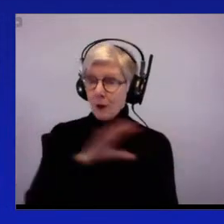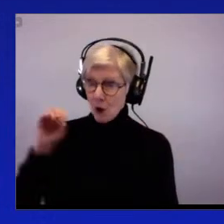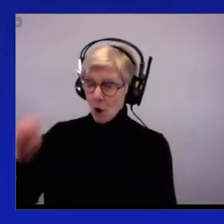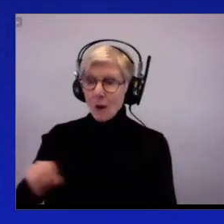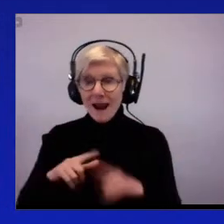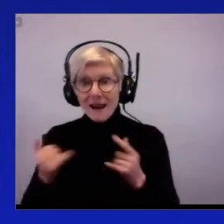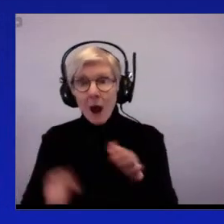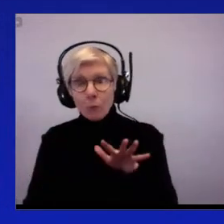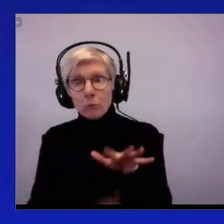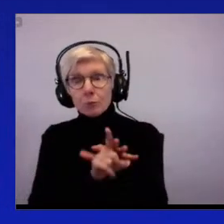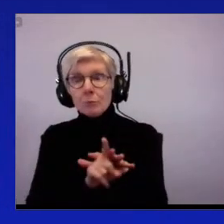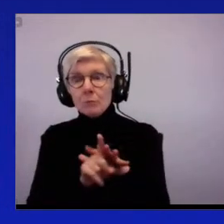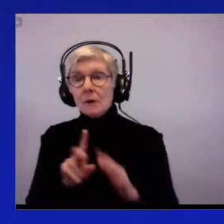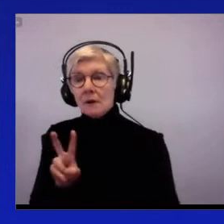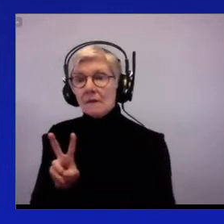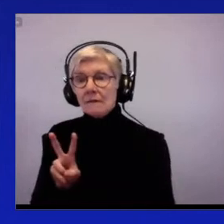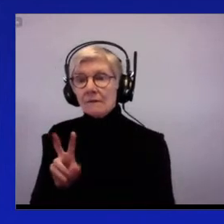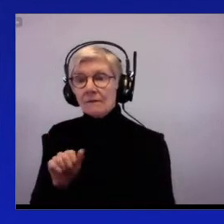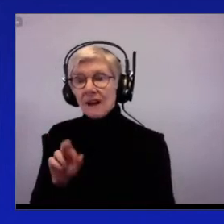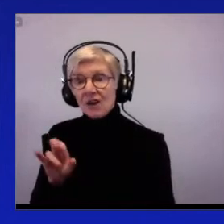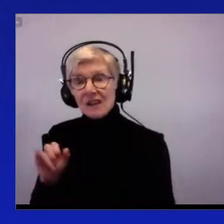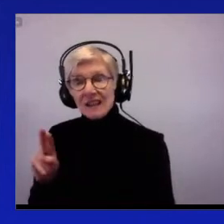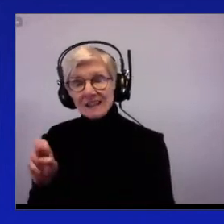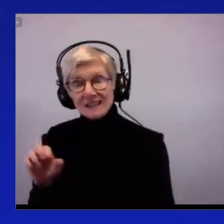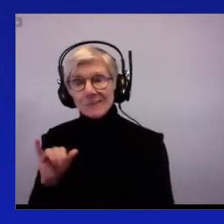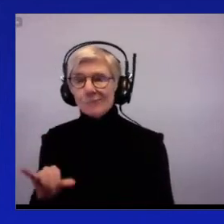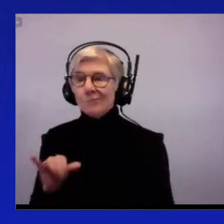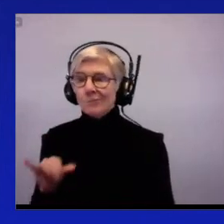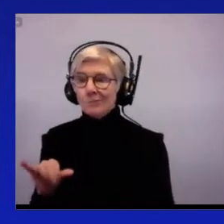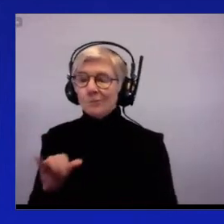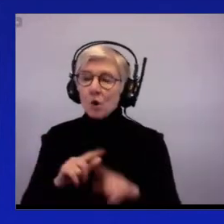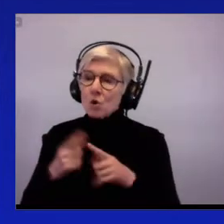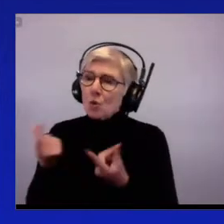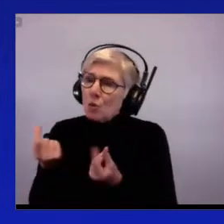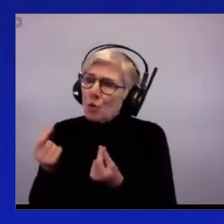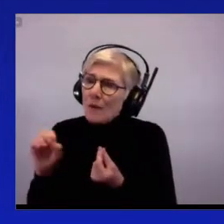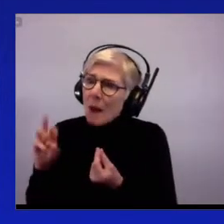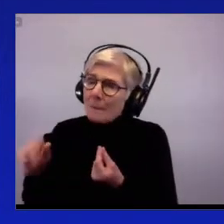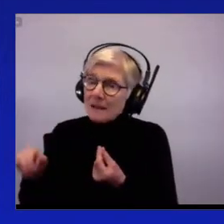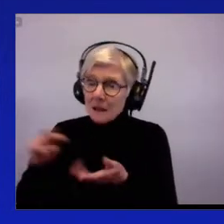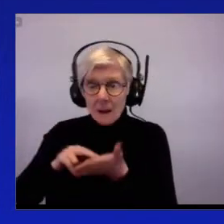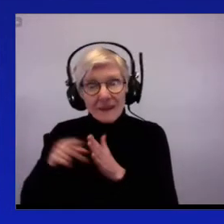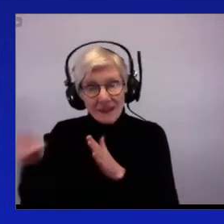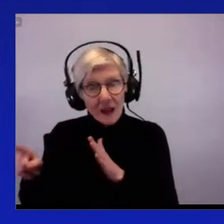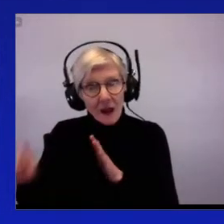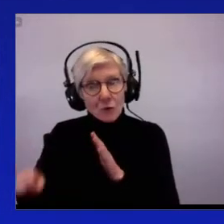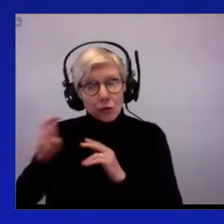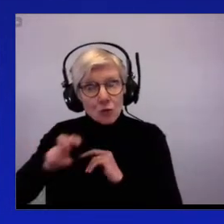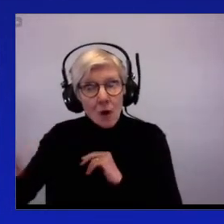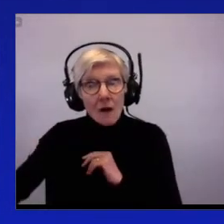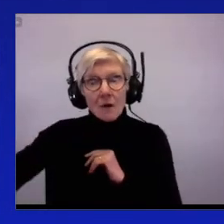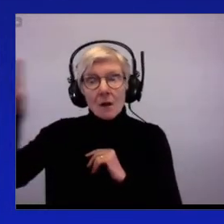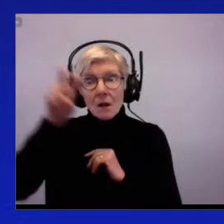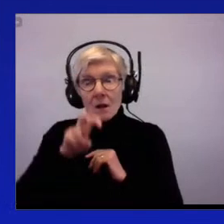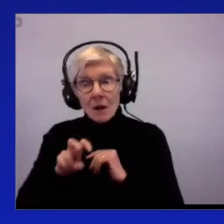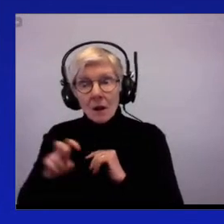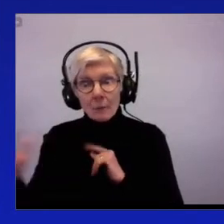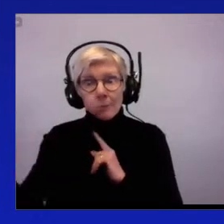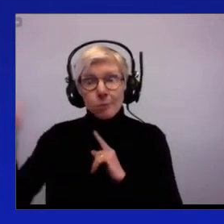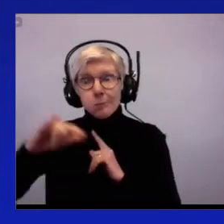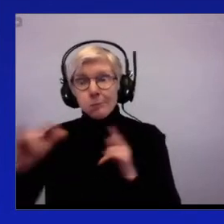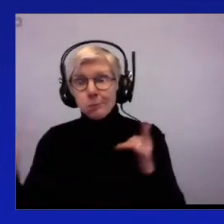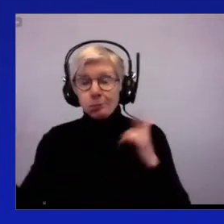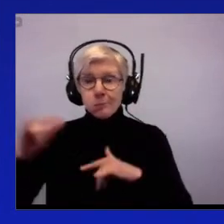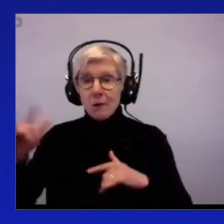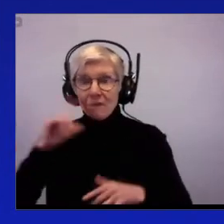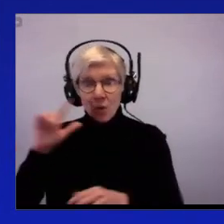variant. So what is our embassy strategy? We have a lot of folks that are traveling for work that are coming. How do we